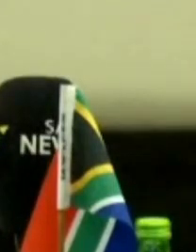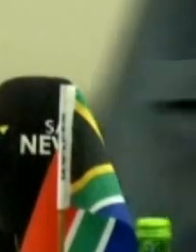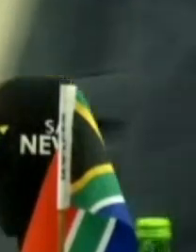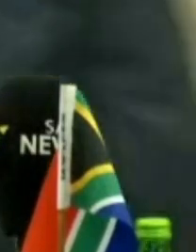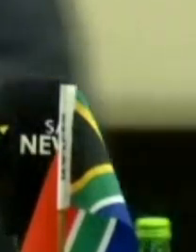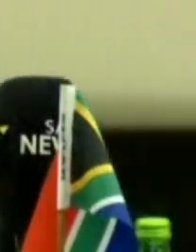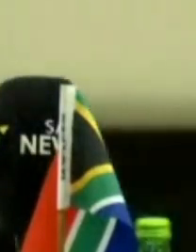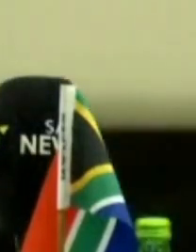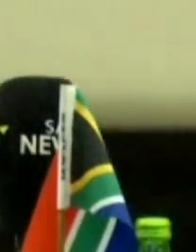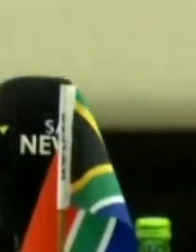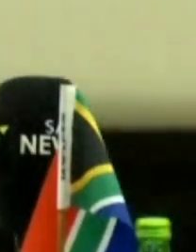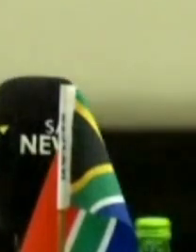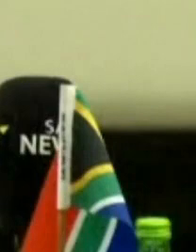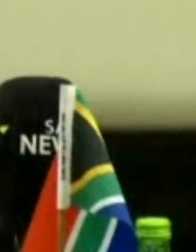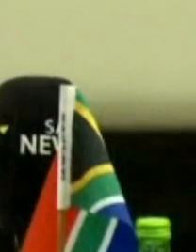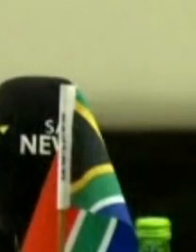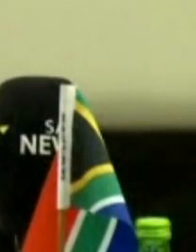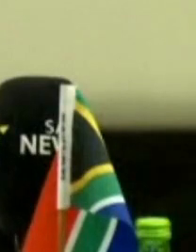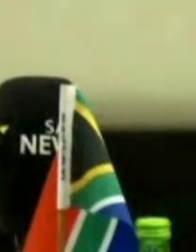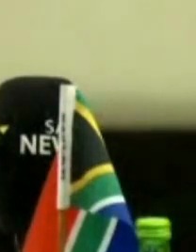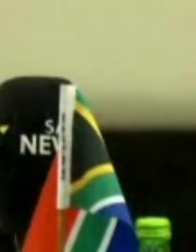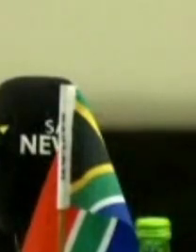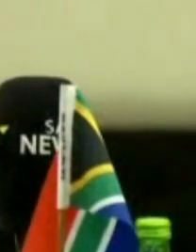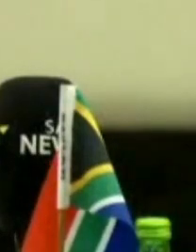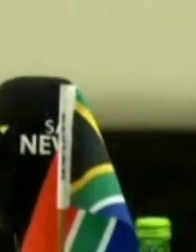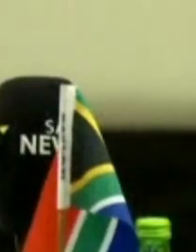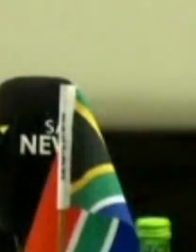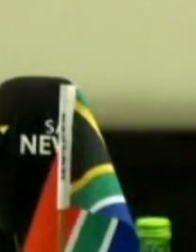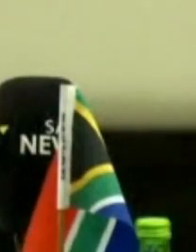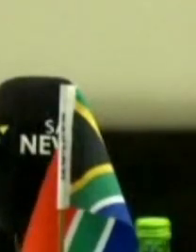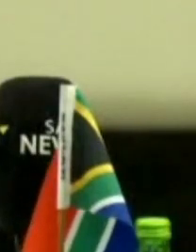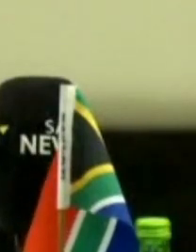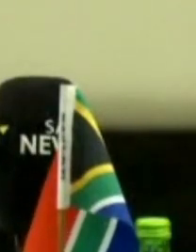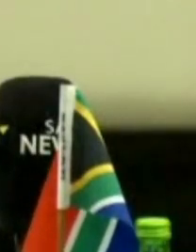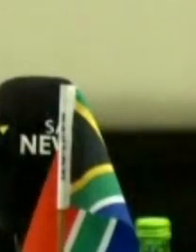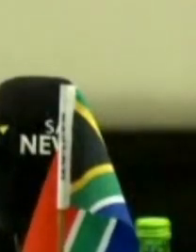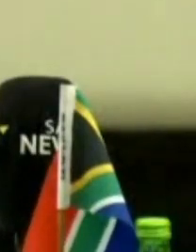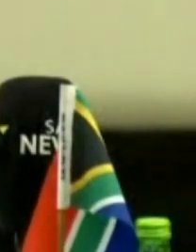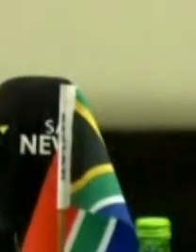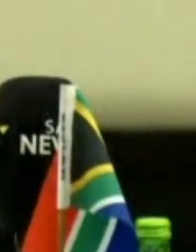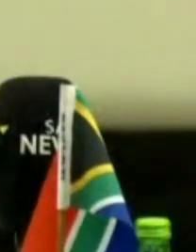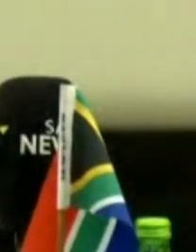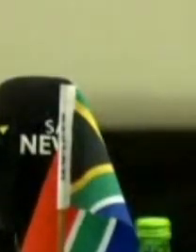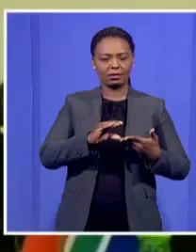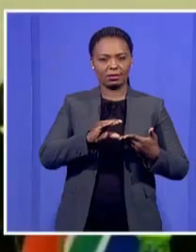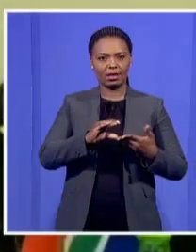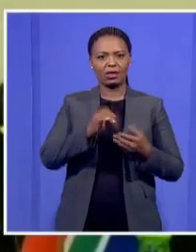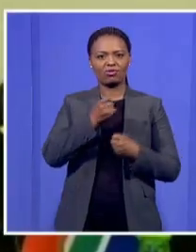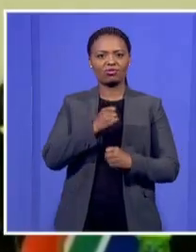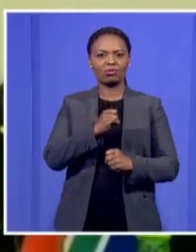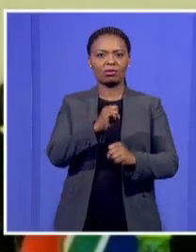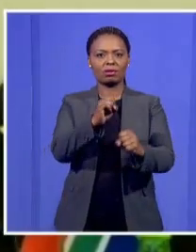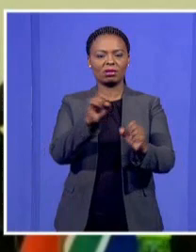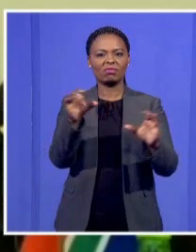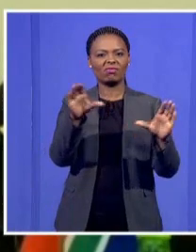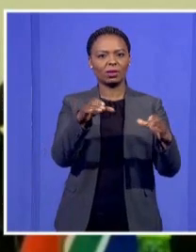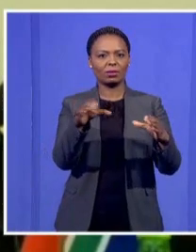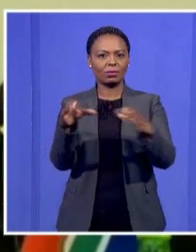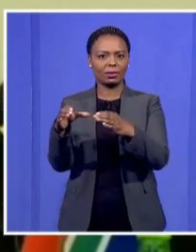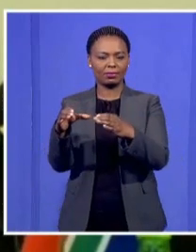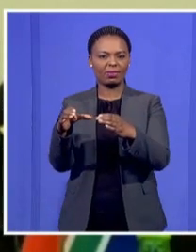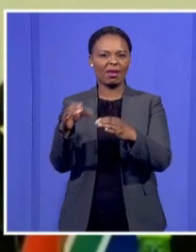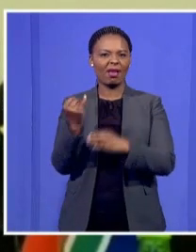centers on public policies which aim to direct investors towards strategic sectors such as